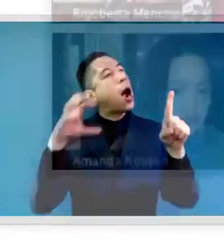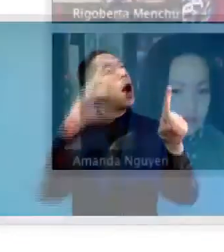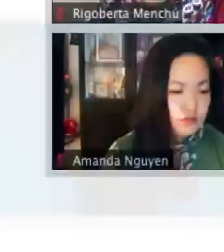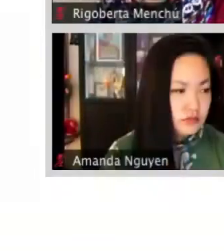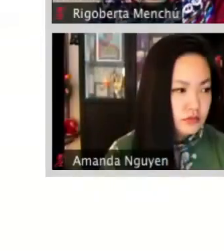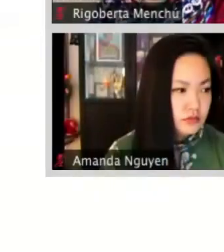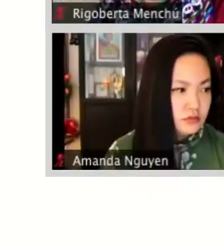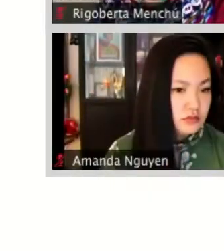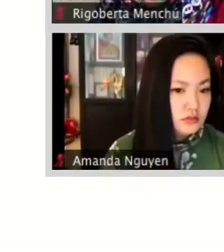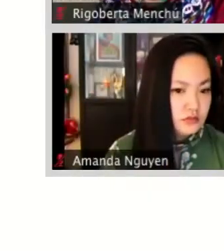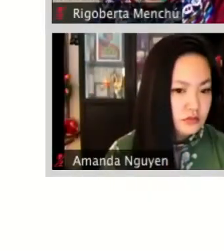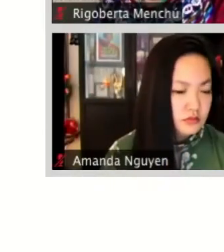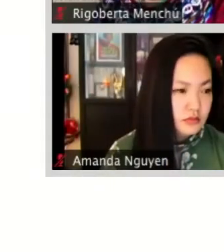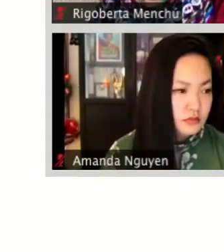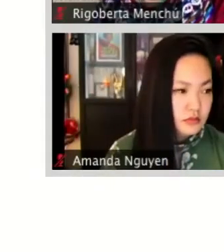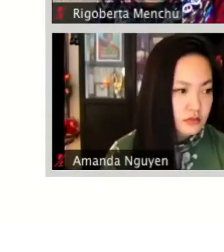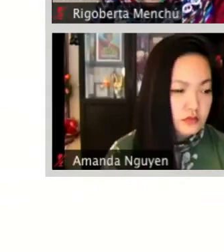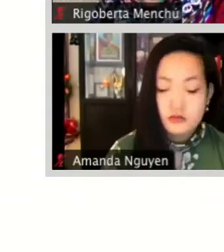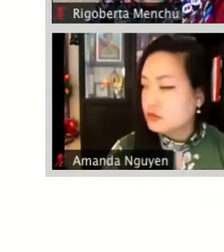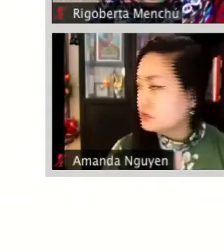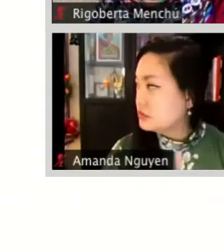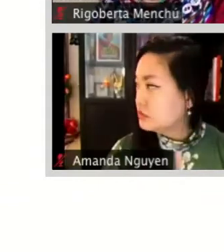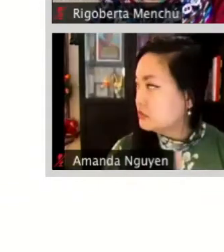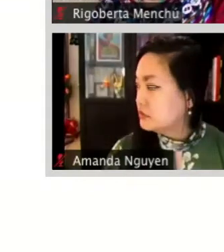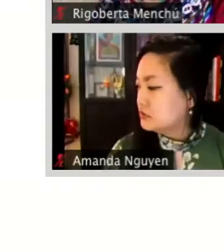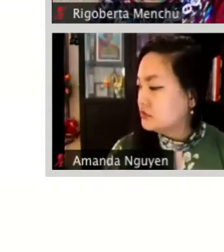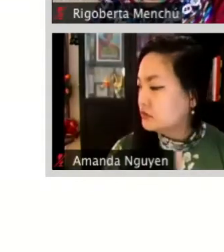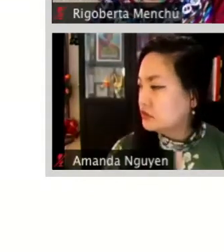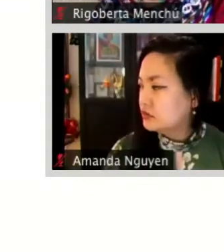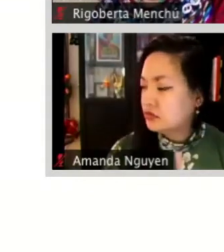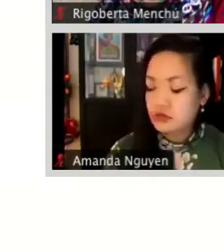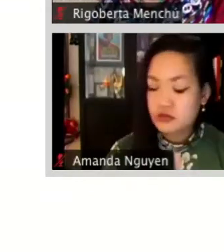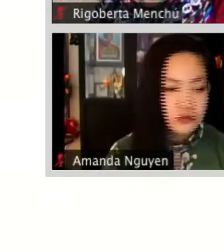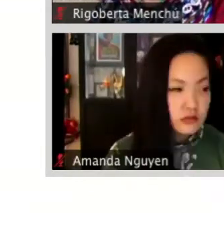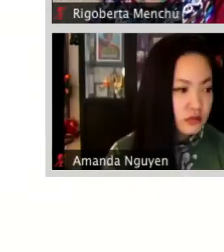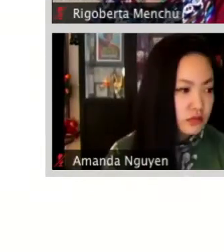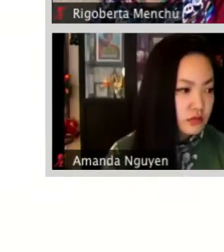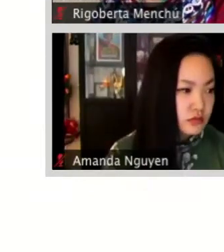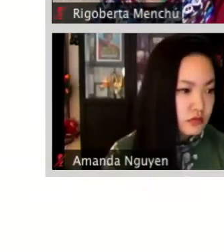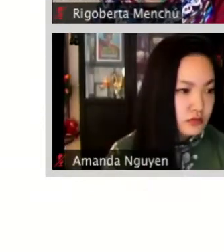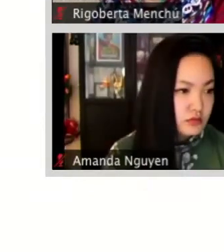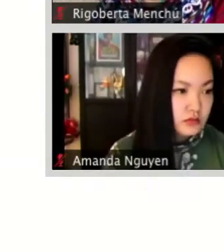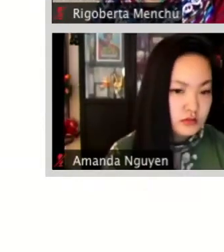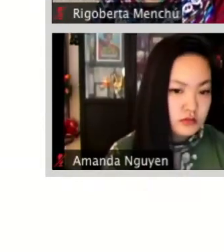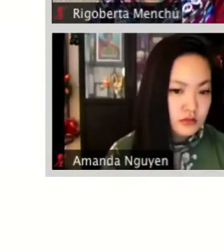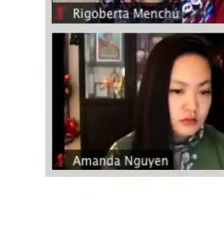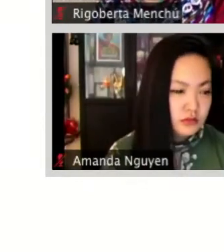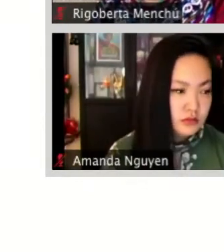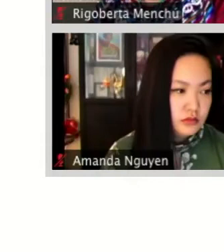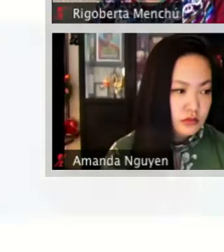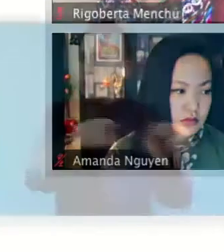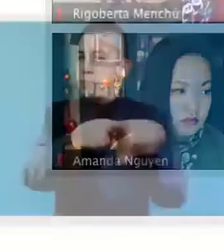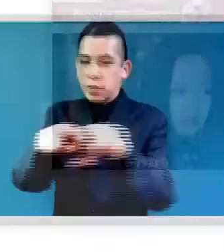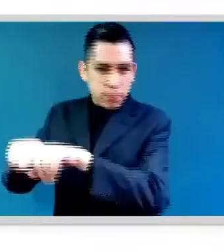ustedes y sé que ustedes están en la misma sintonía. Gracias de corazón. It's such an honor to have you